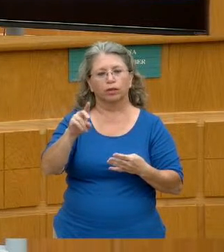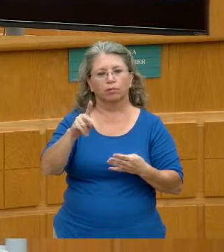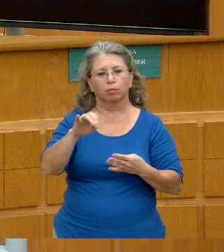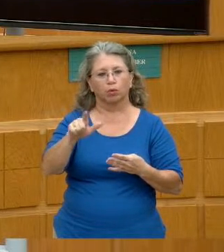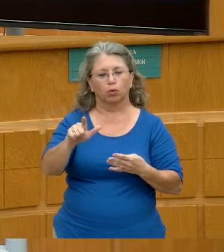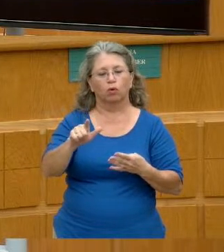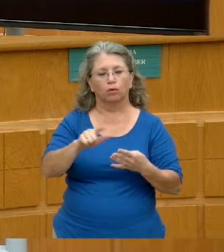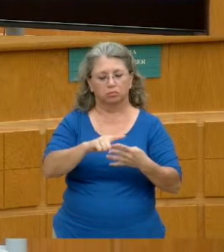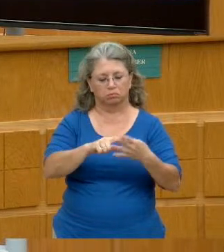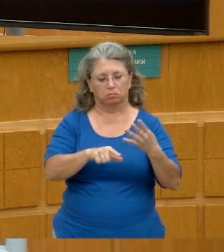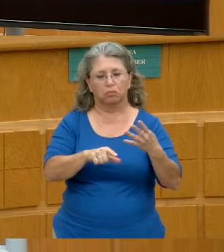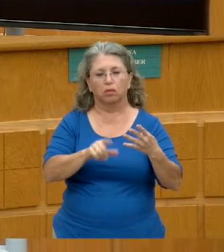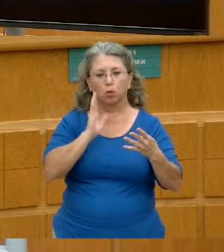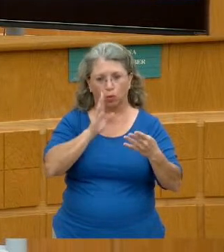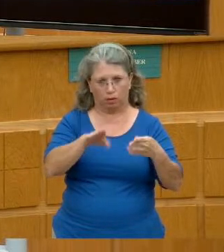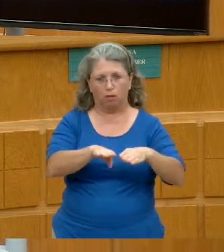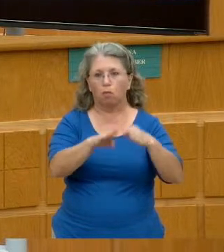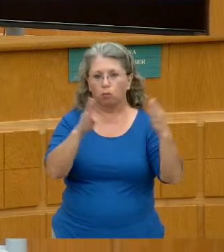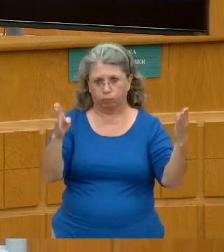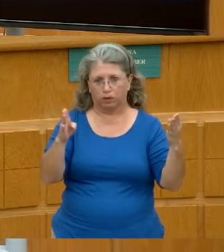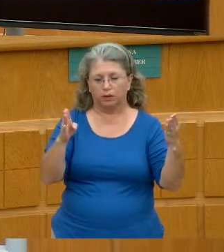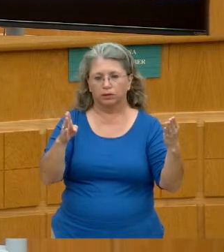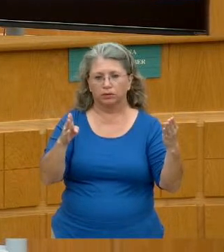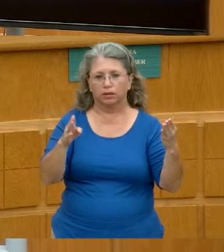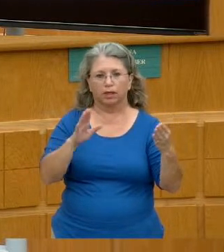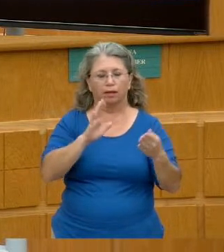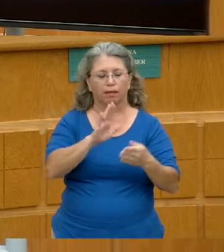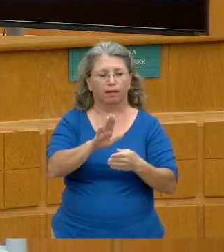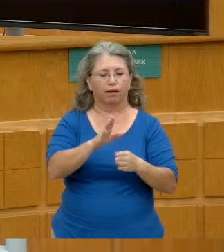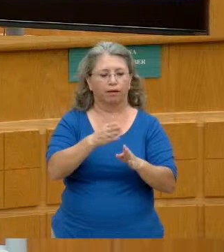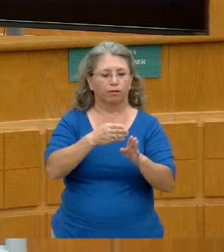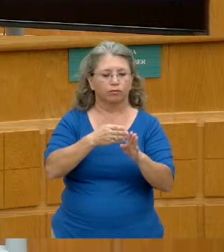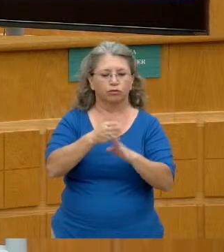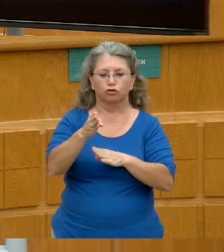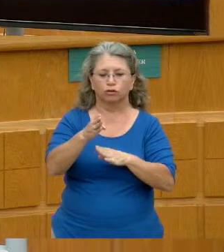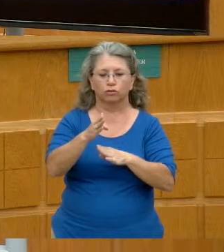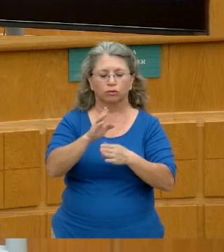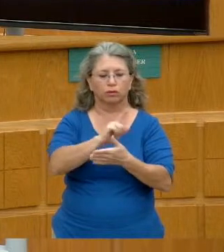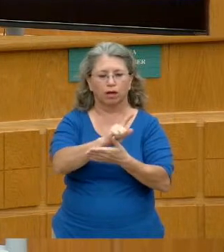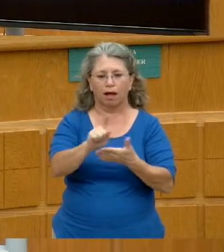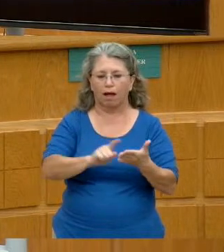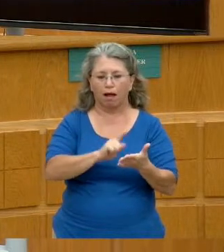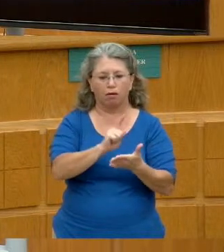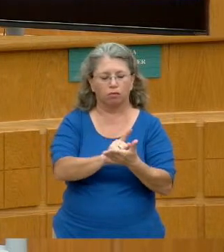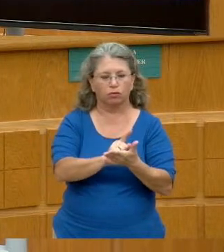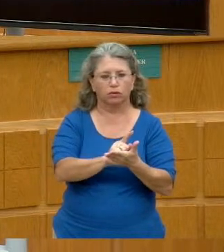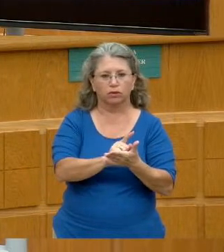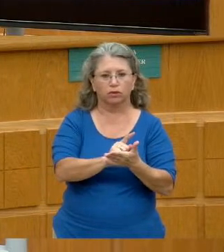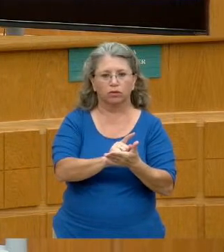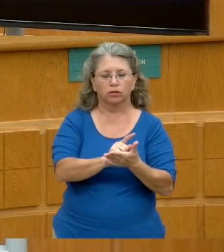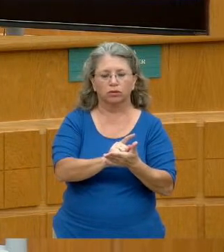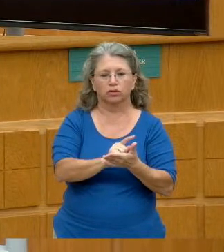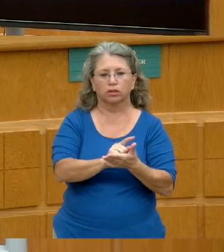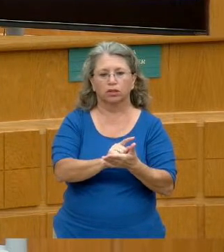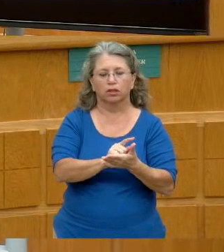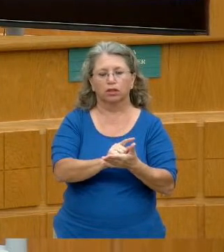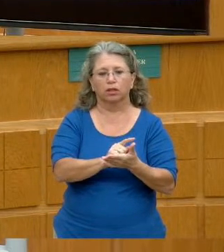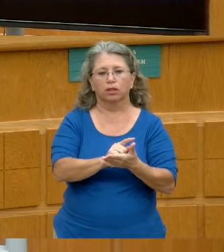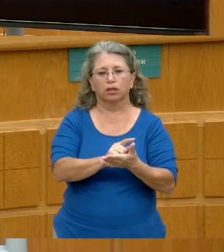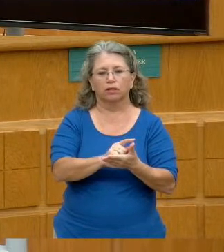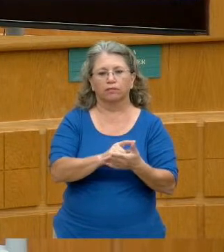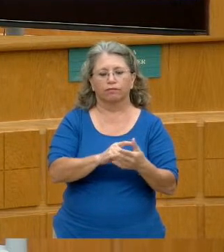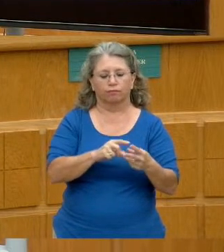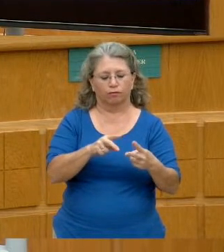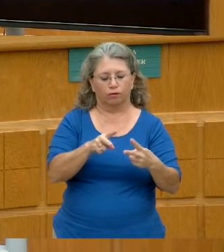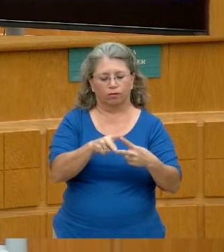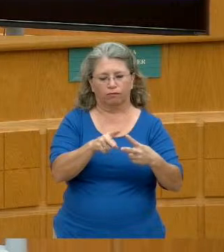pools will remain open. Their hours for general swim, and then there's other hours for lap swimming, but for the first 2